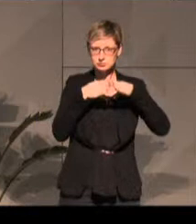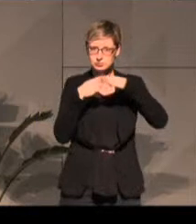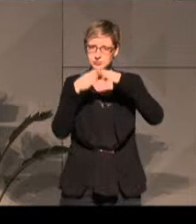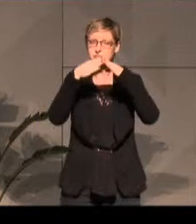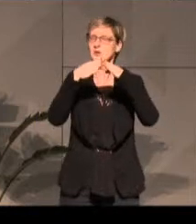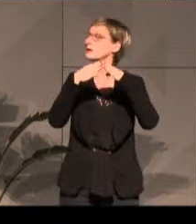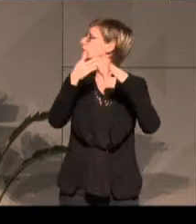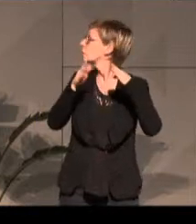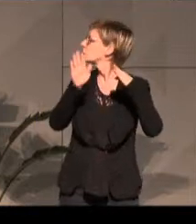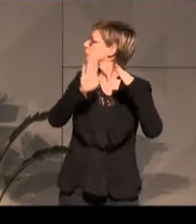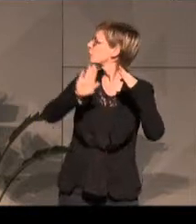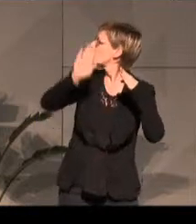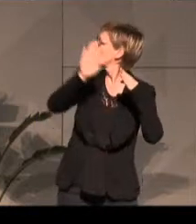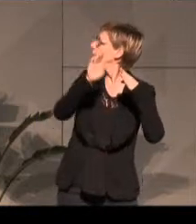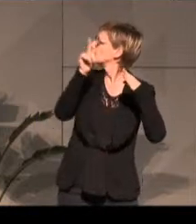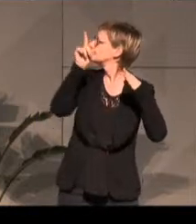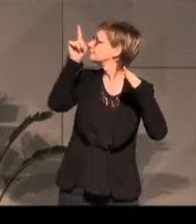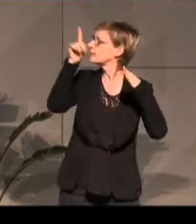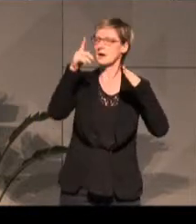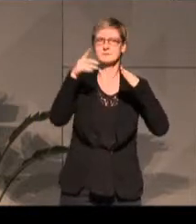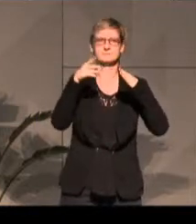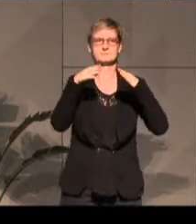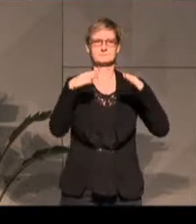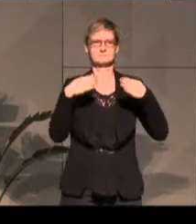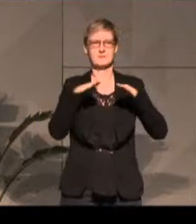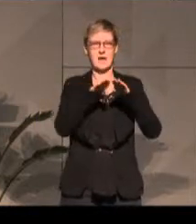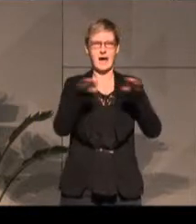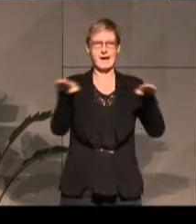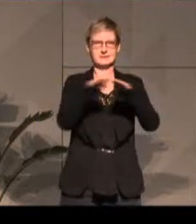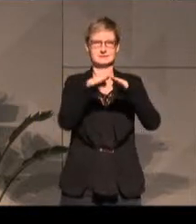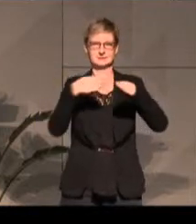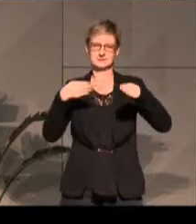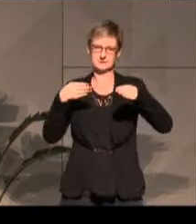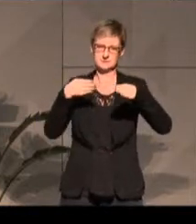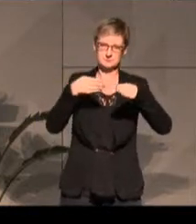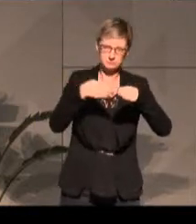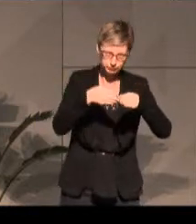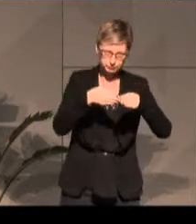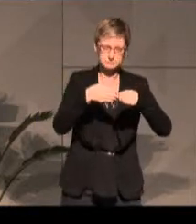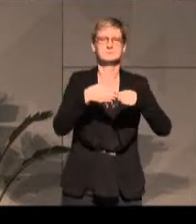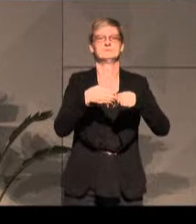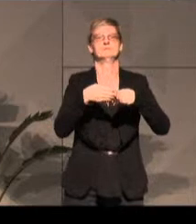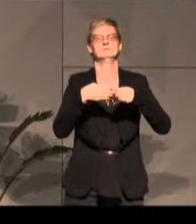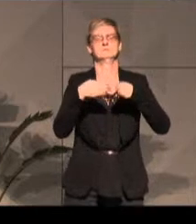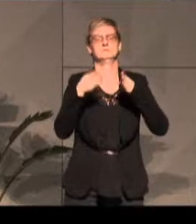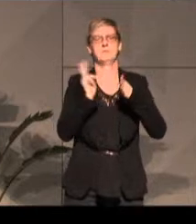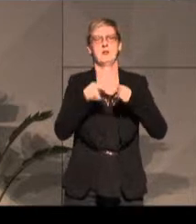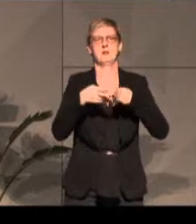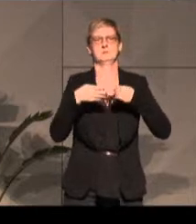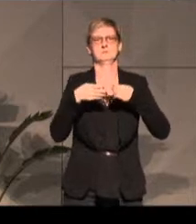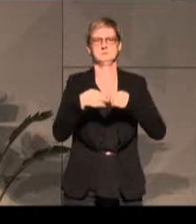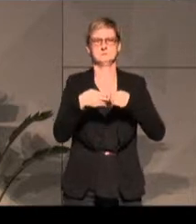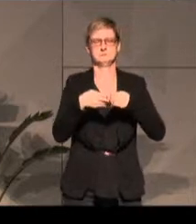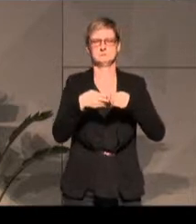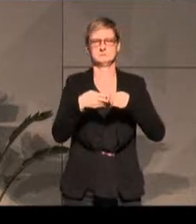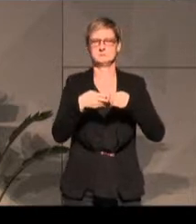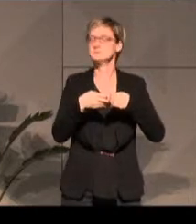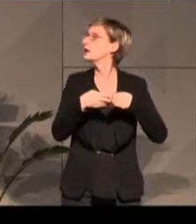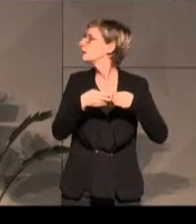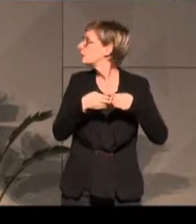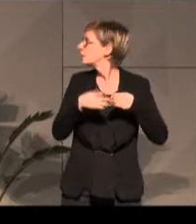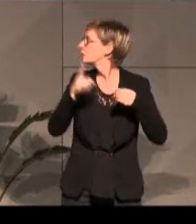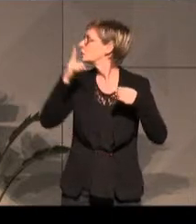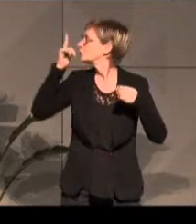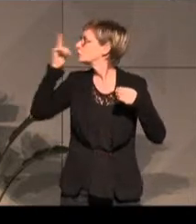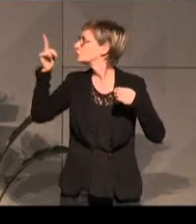waters until we reached the edge of the ice, and we allowed for our vessel to be frozen into there. Now you see the basic concept of